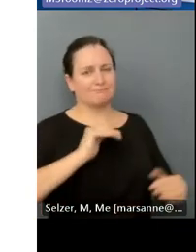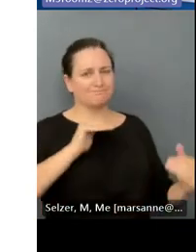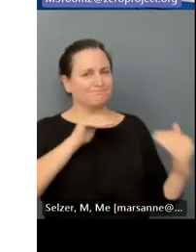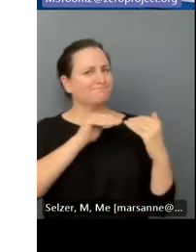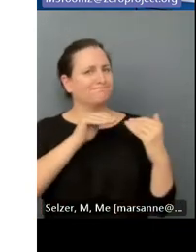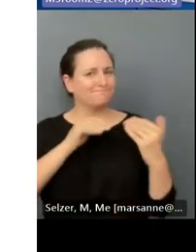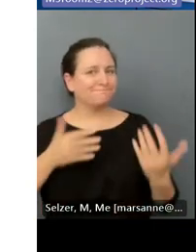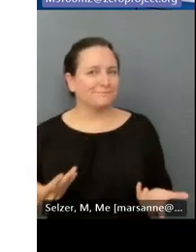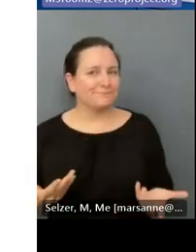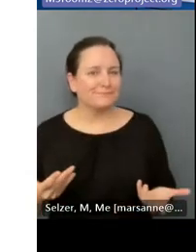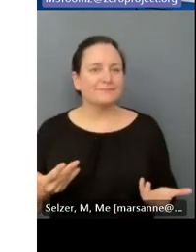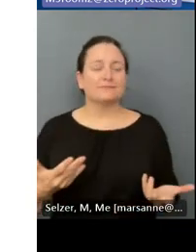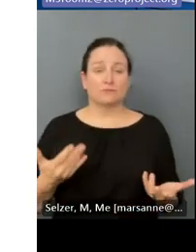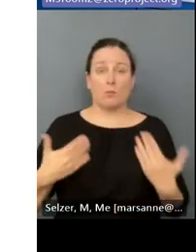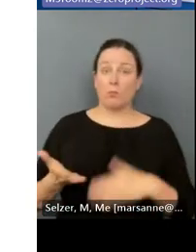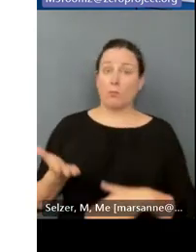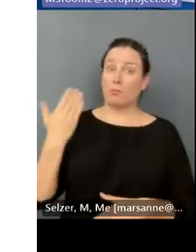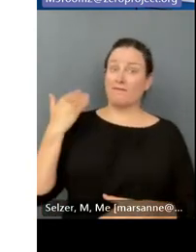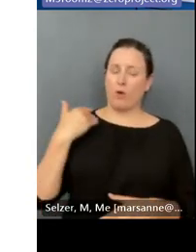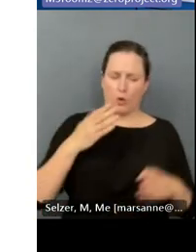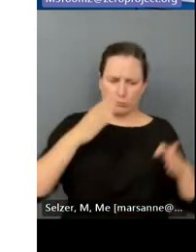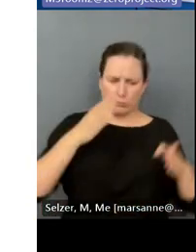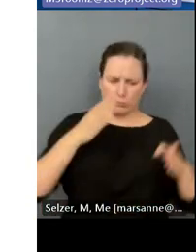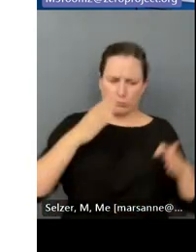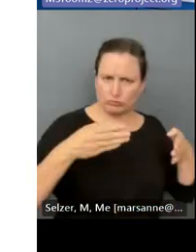school for deaf students?